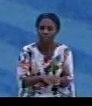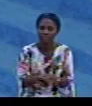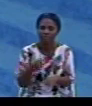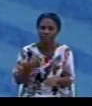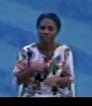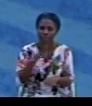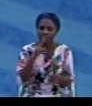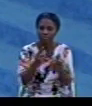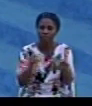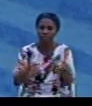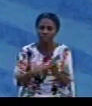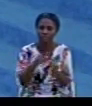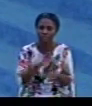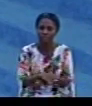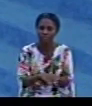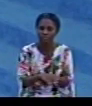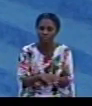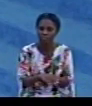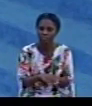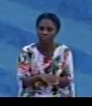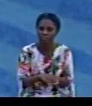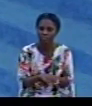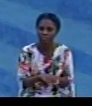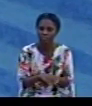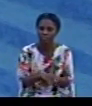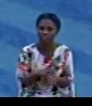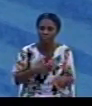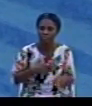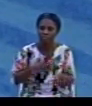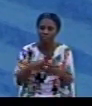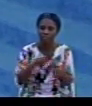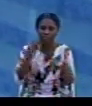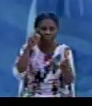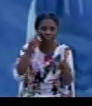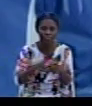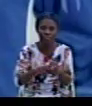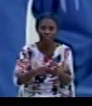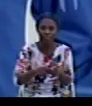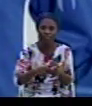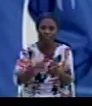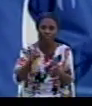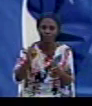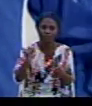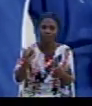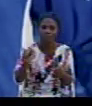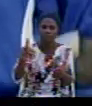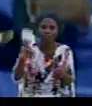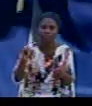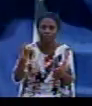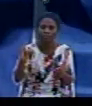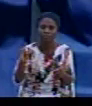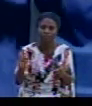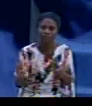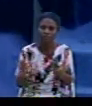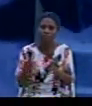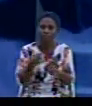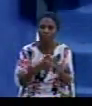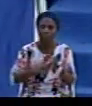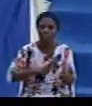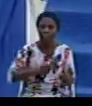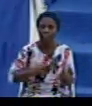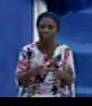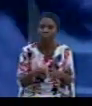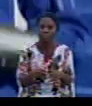evening. Your name? My name is Brother David Otitolaye from Lagos. But I'm here on a holiday